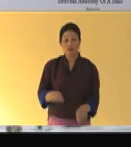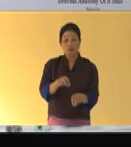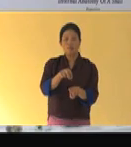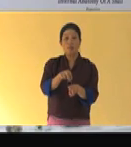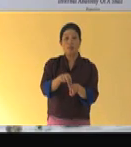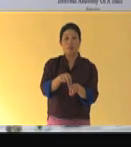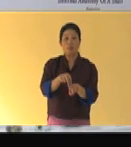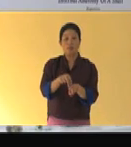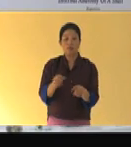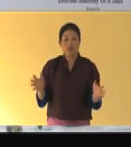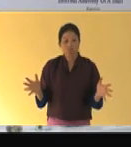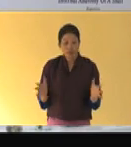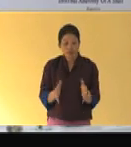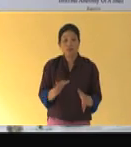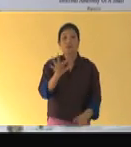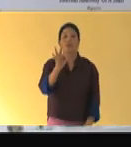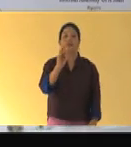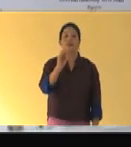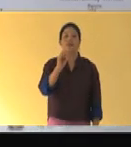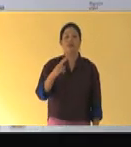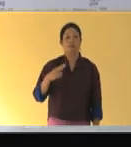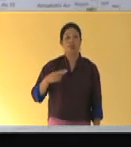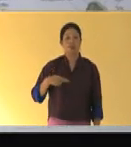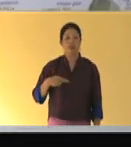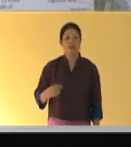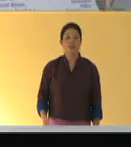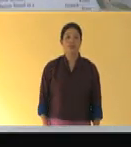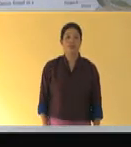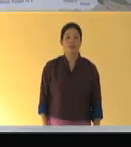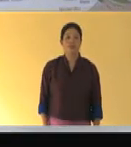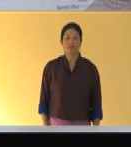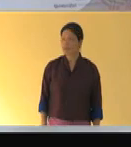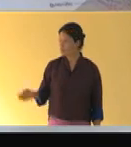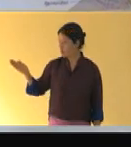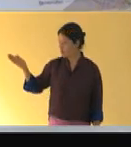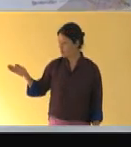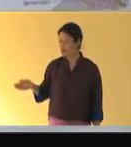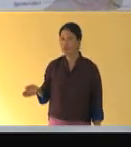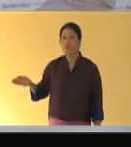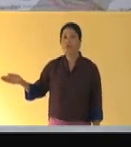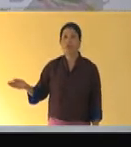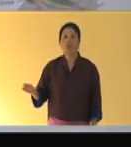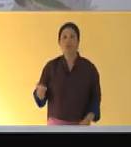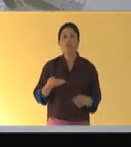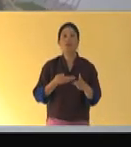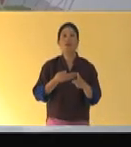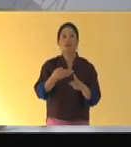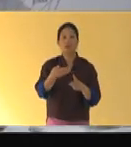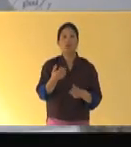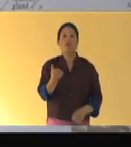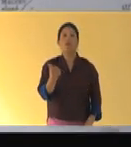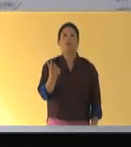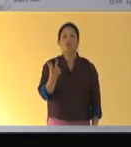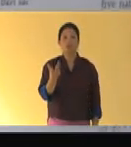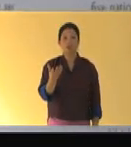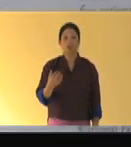mollusk species in Bhutan, like snails. So for example, like we have like Galsla, giant African land snail, so which has been, which